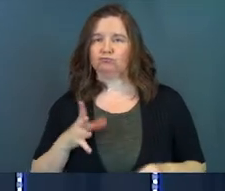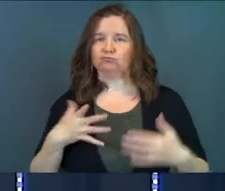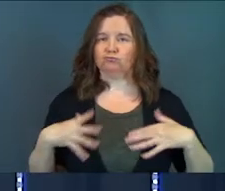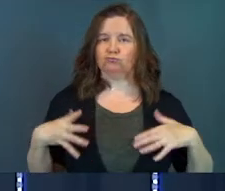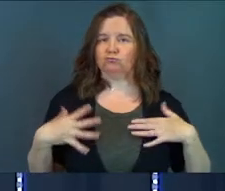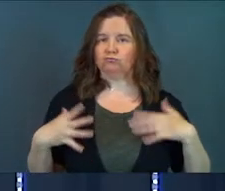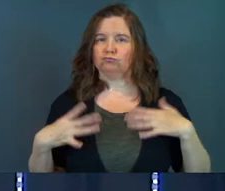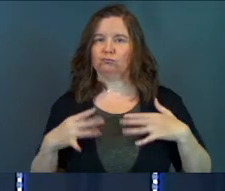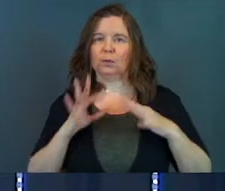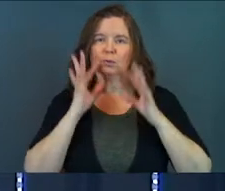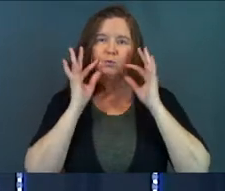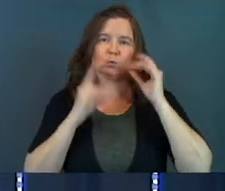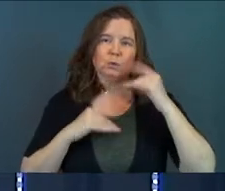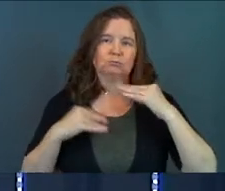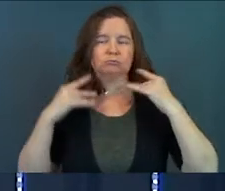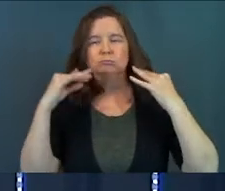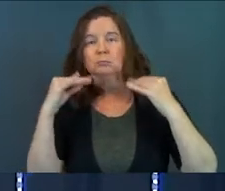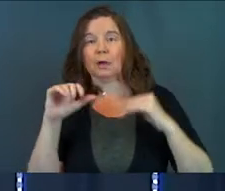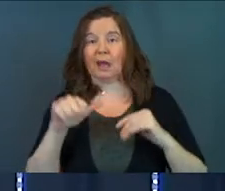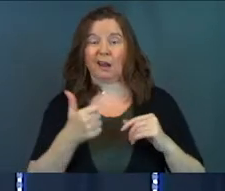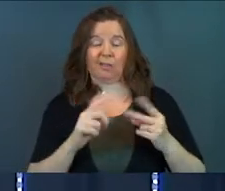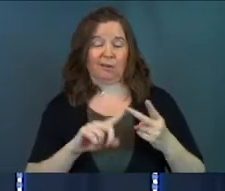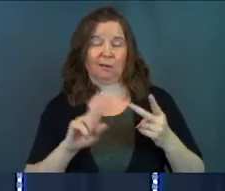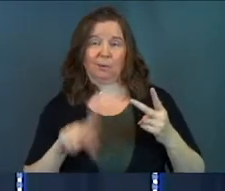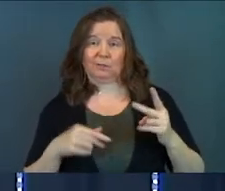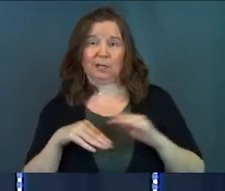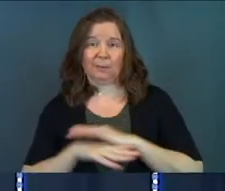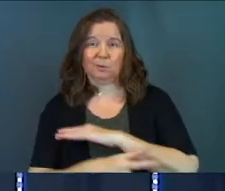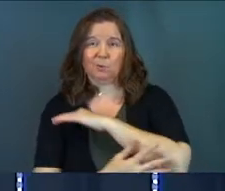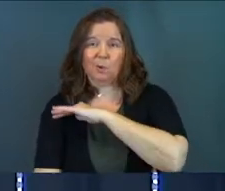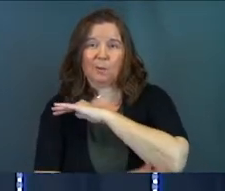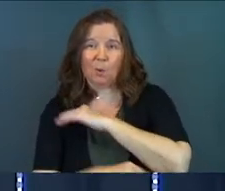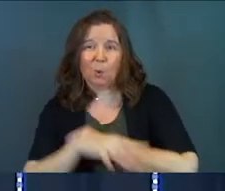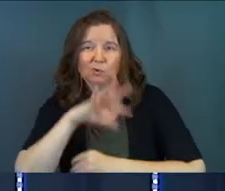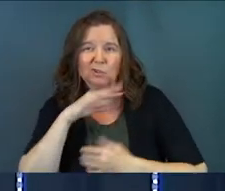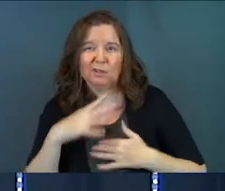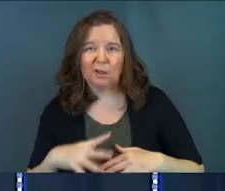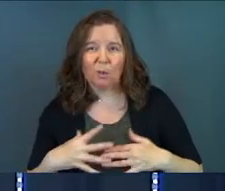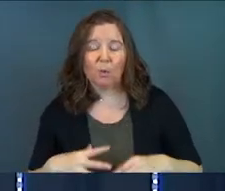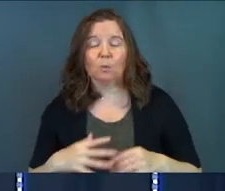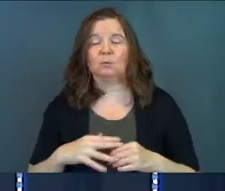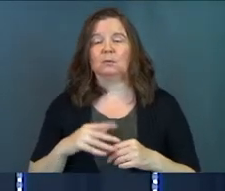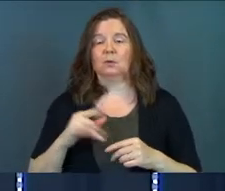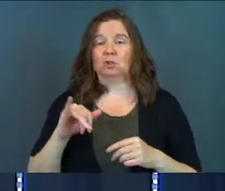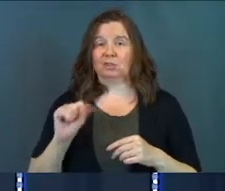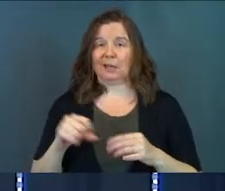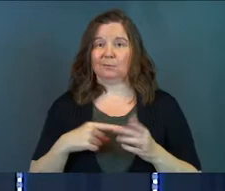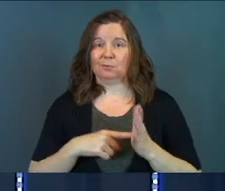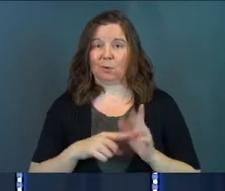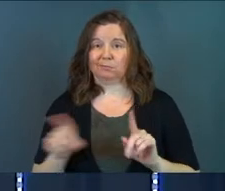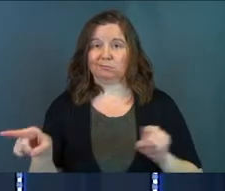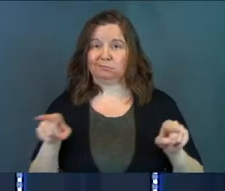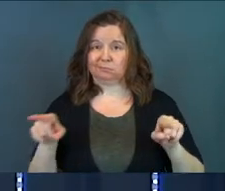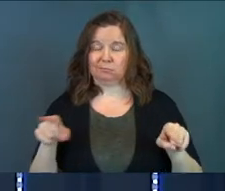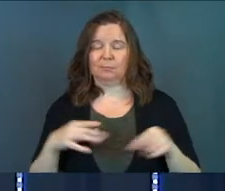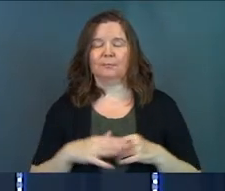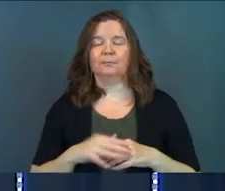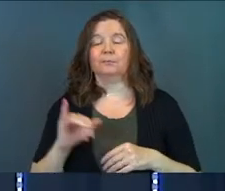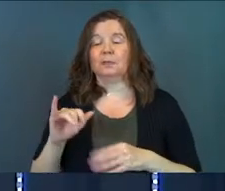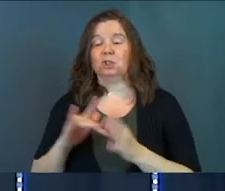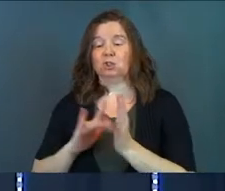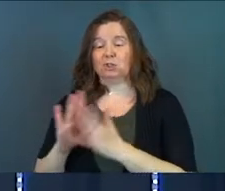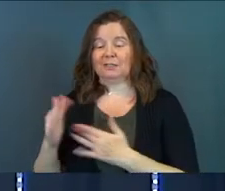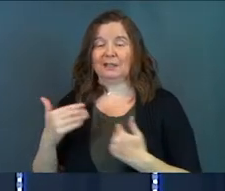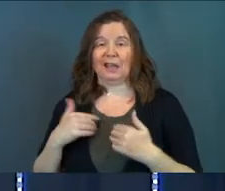and expensive jewelry, and another comes in who is poor and dressed in dirty clothes. So James is about to give us an illustration here. He says,